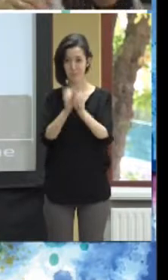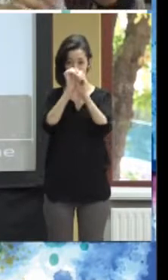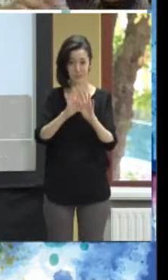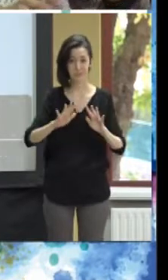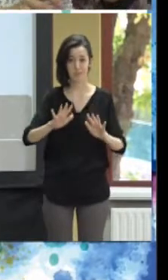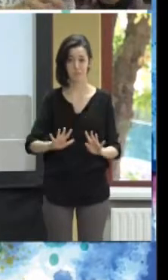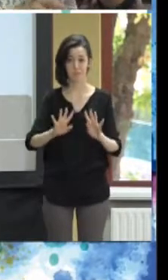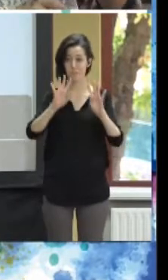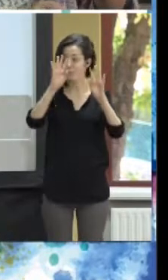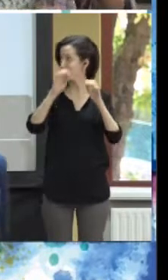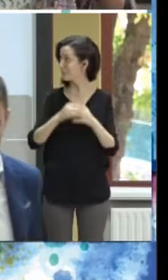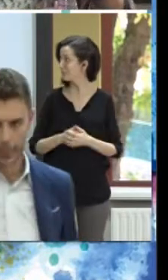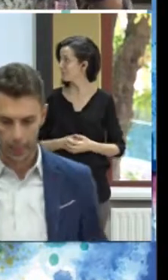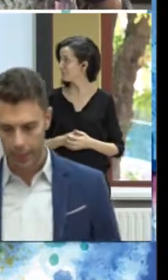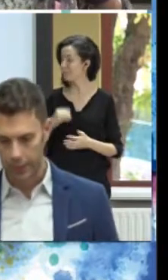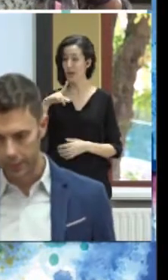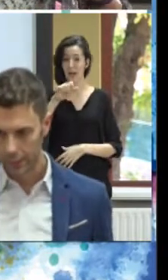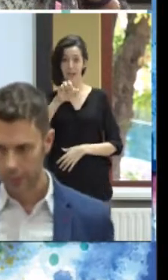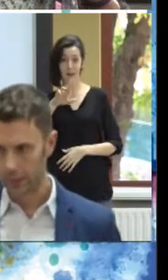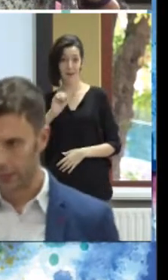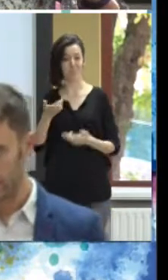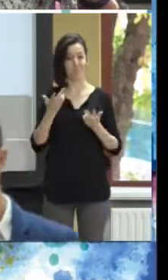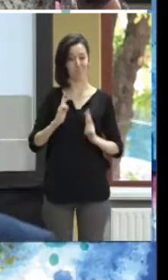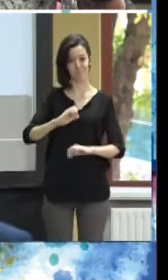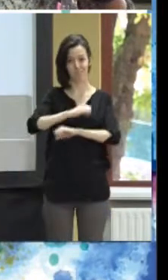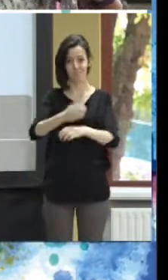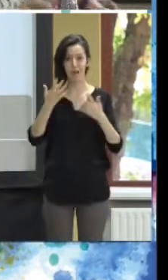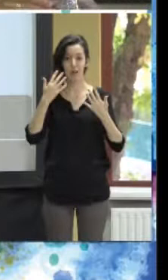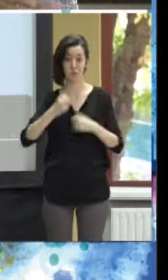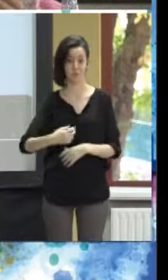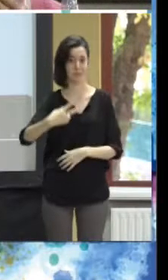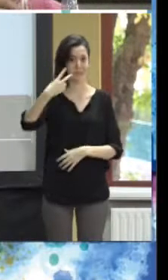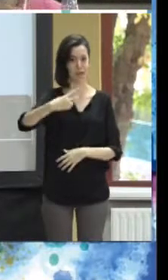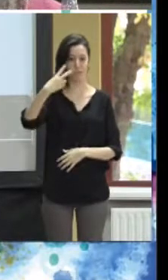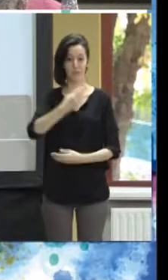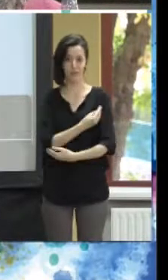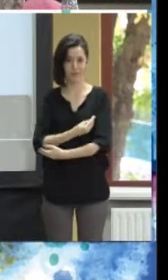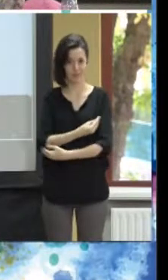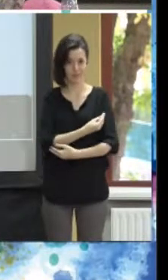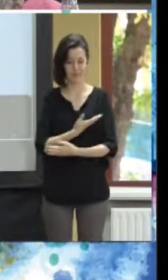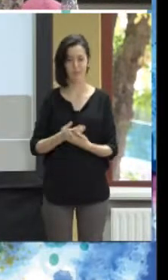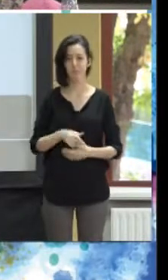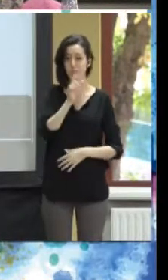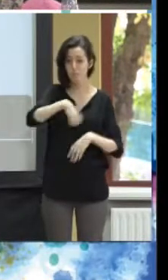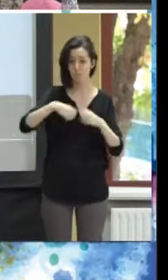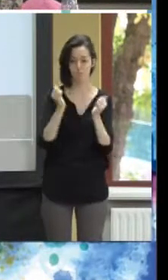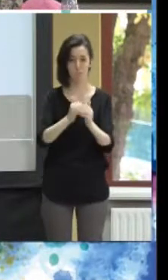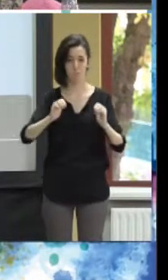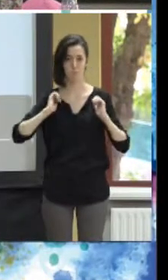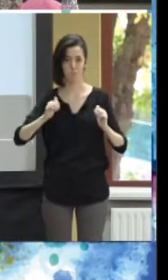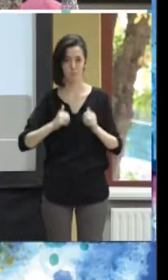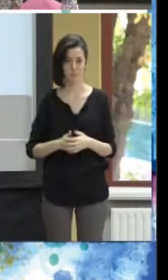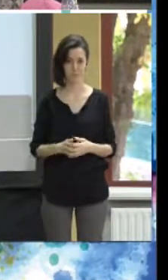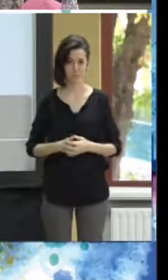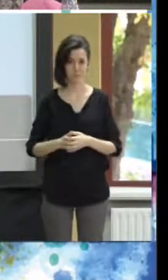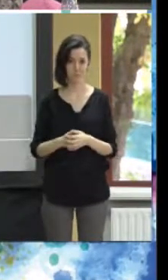The graffitis are being drawn. Clara is at the balcony of the second floor with a baby. Boxers start